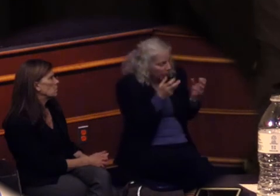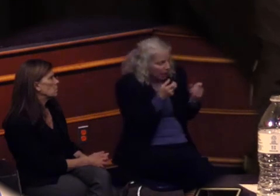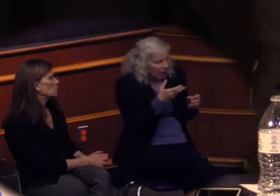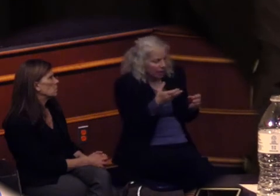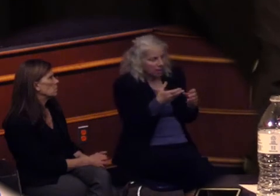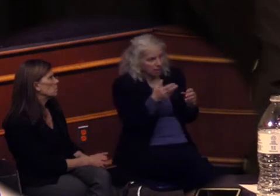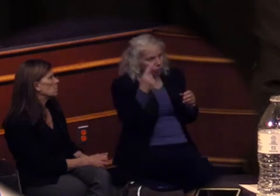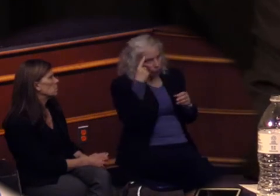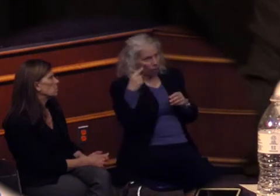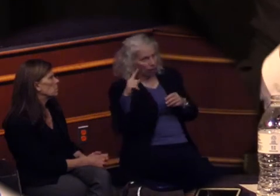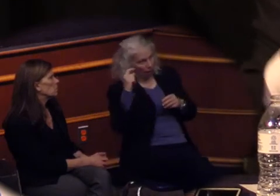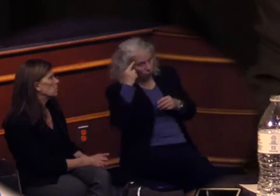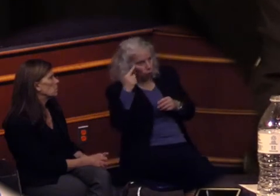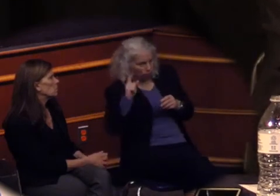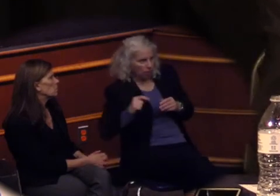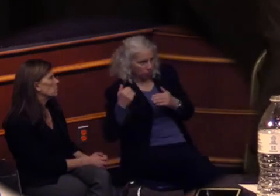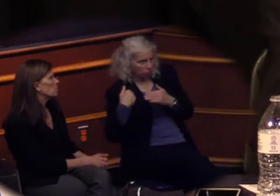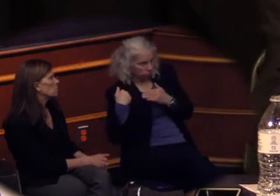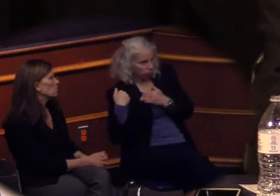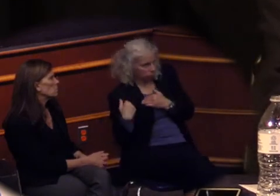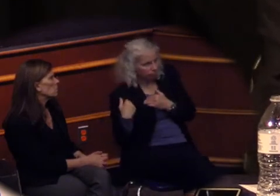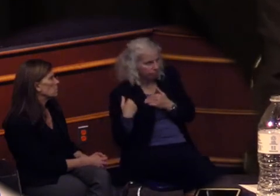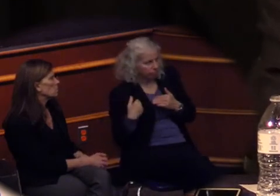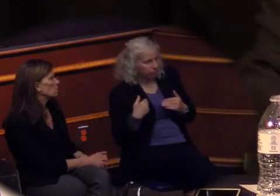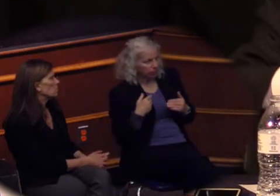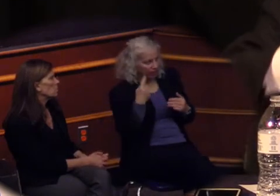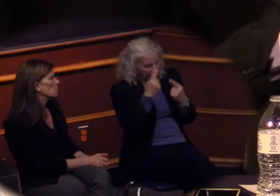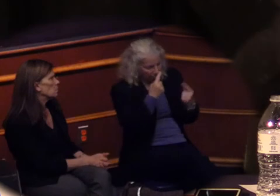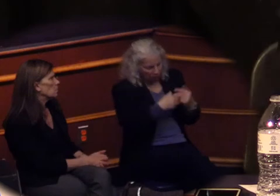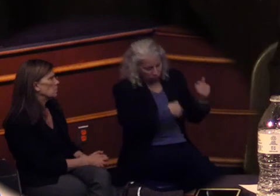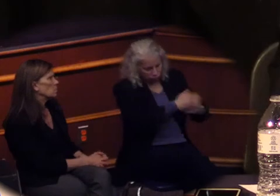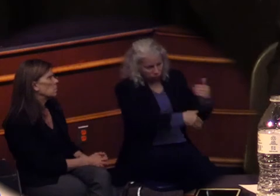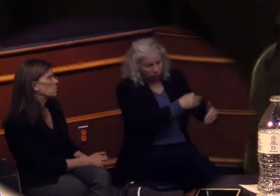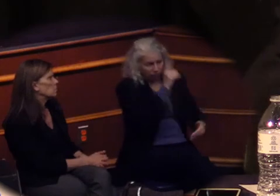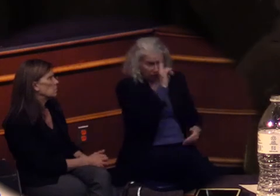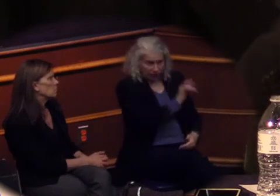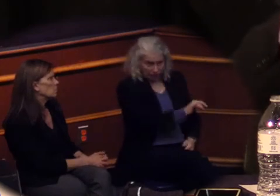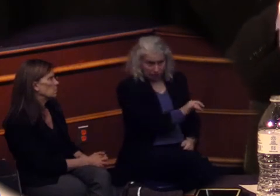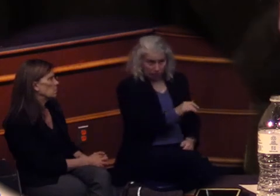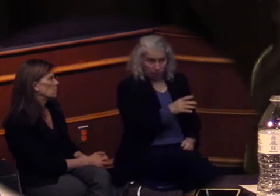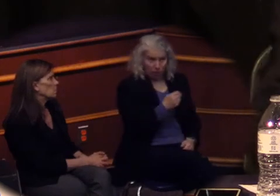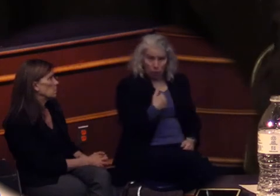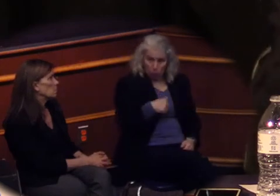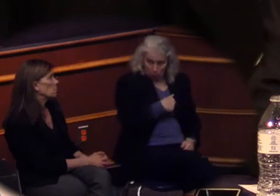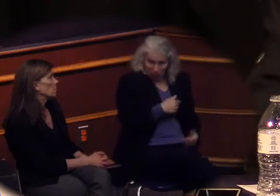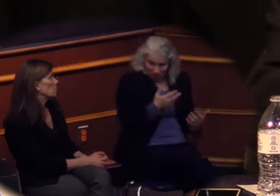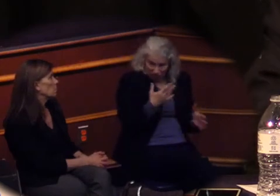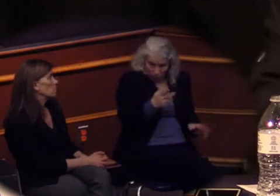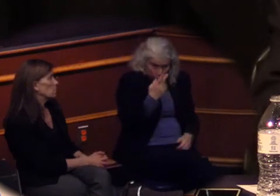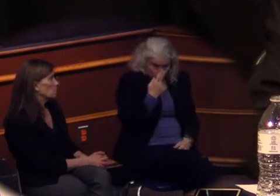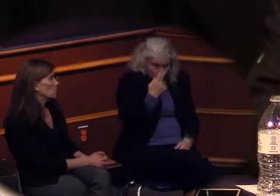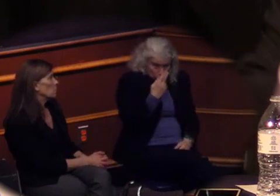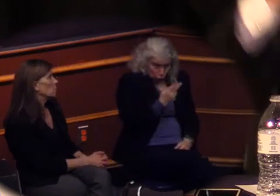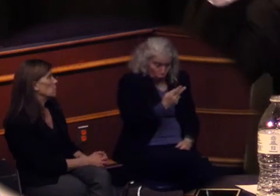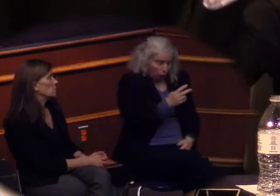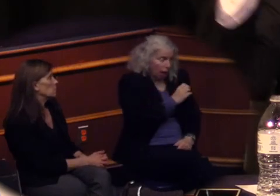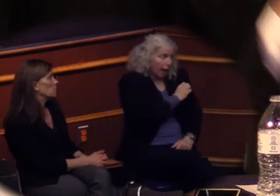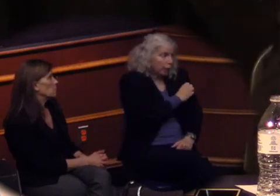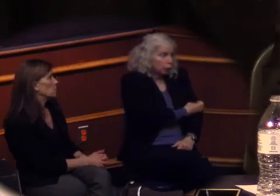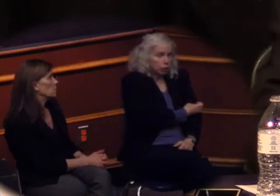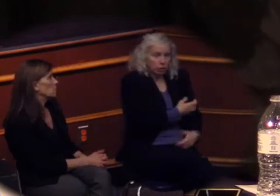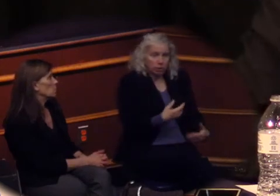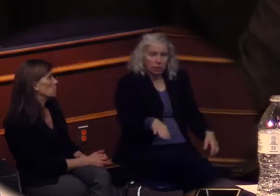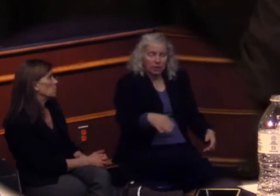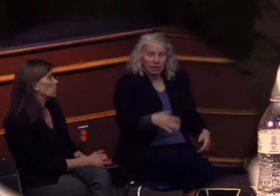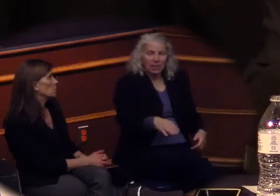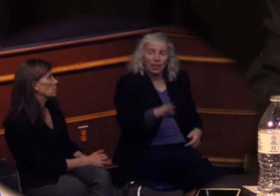a governor's responsibilities to make sure we make progress on that. Now, I just want to say, we have seen so much energy. I was